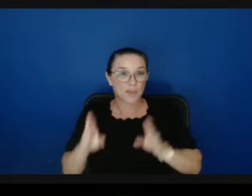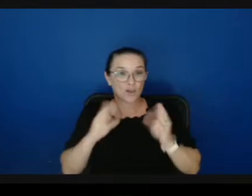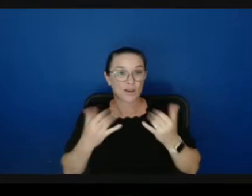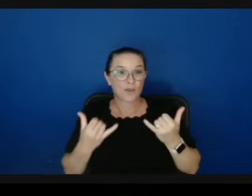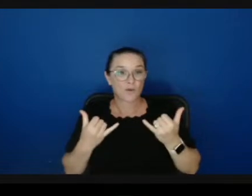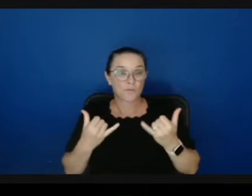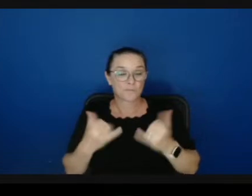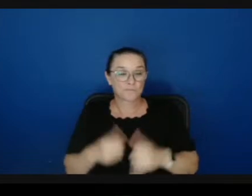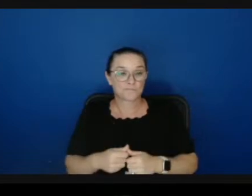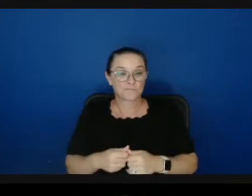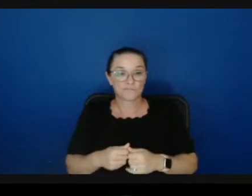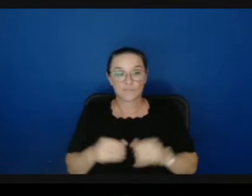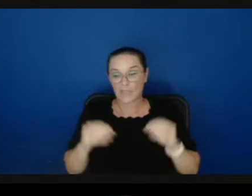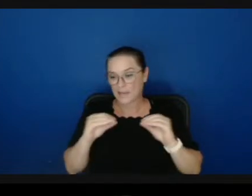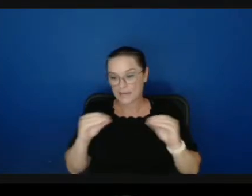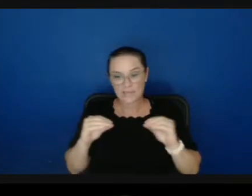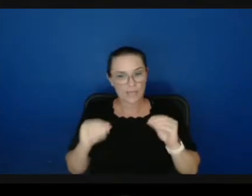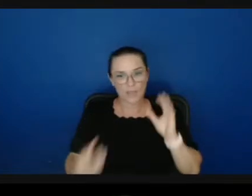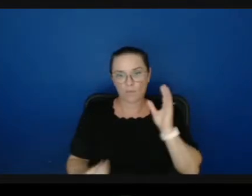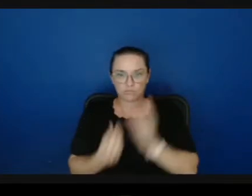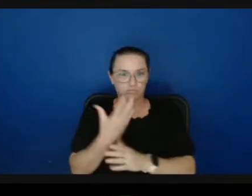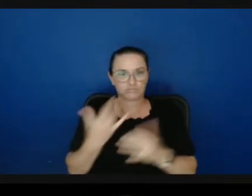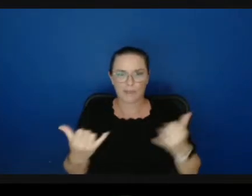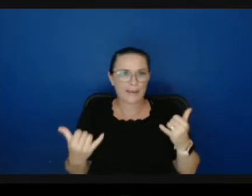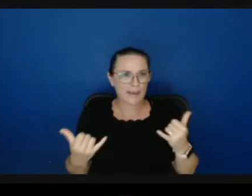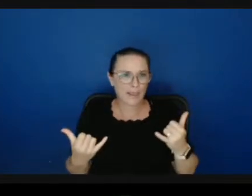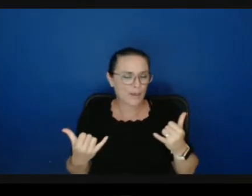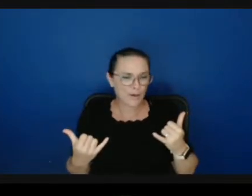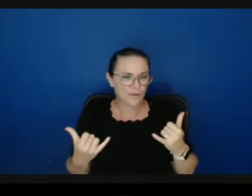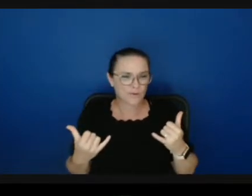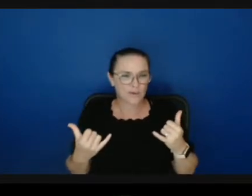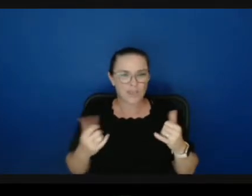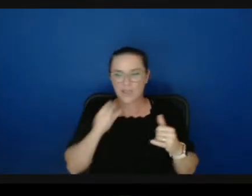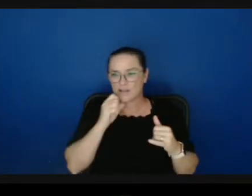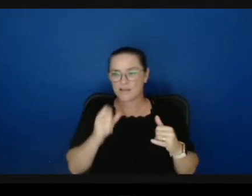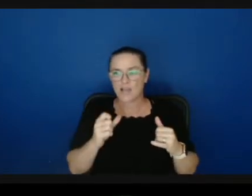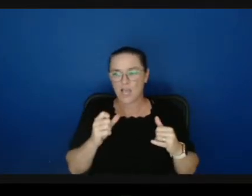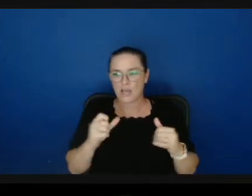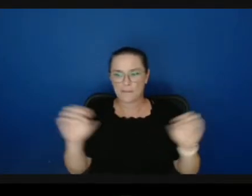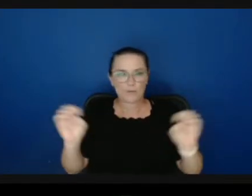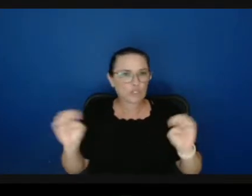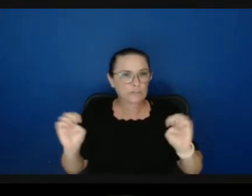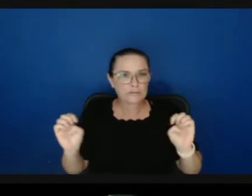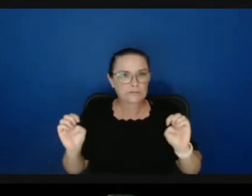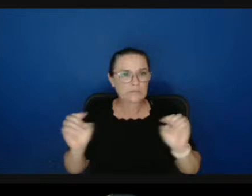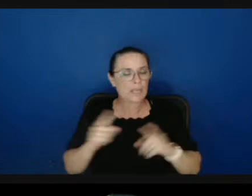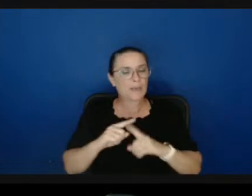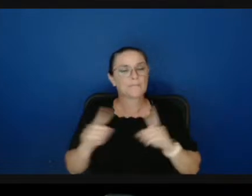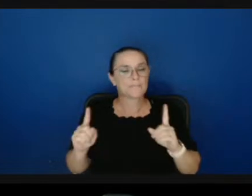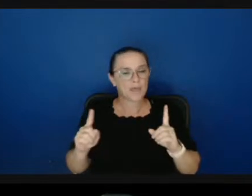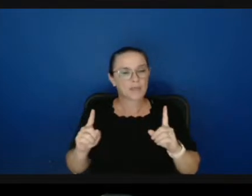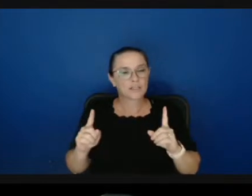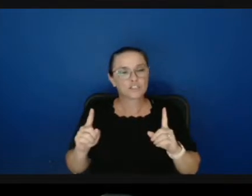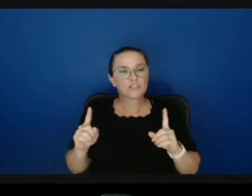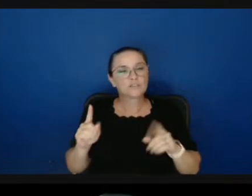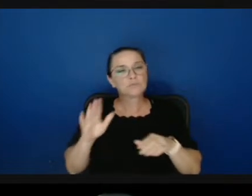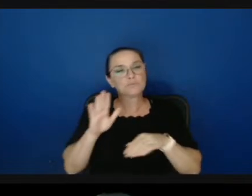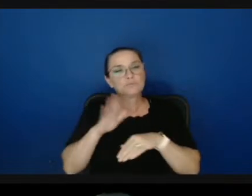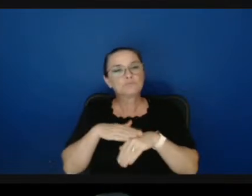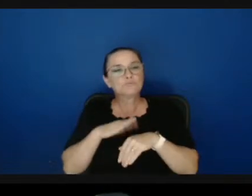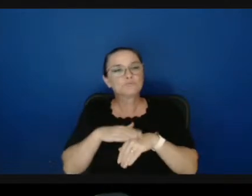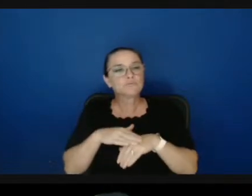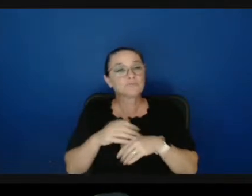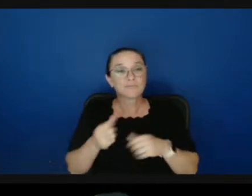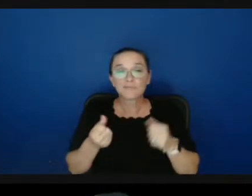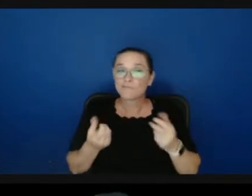Now that nothing is about to go or seemingly urgent or imminent, but it's a gentle reminder. Look, there's a lot of earthquakes happening. It's a